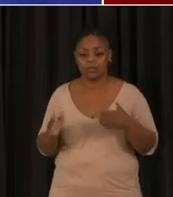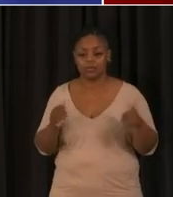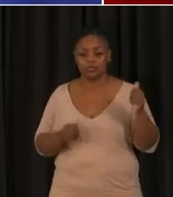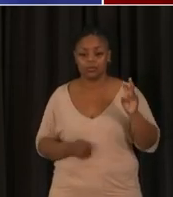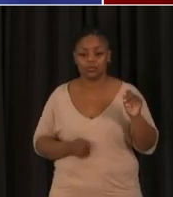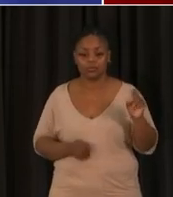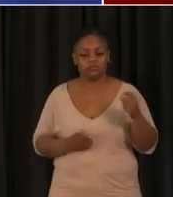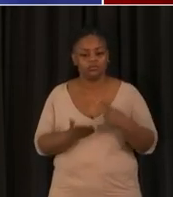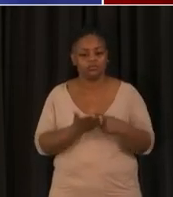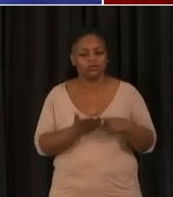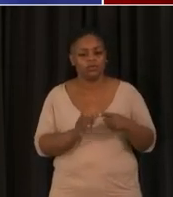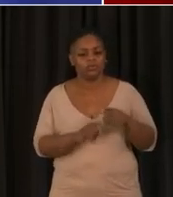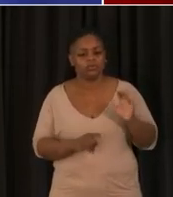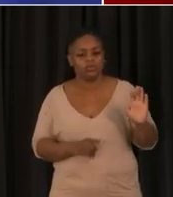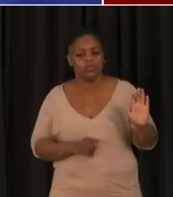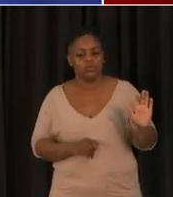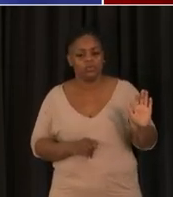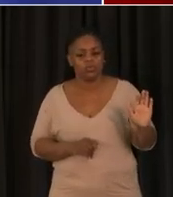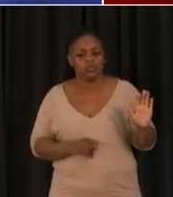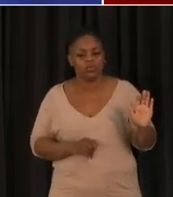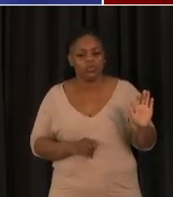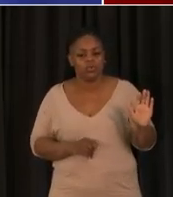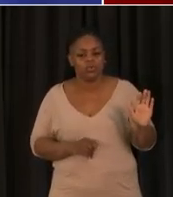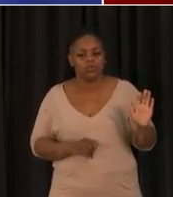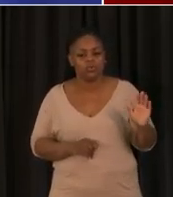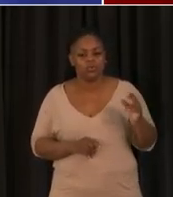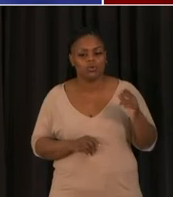Let me make sure I got the right one.